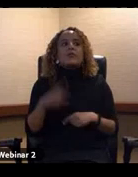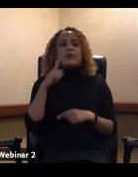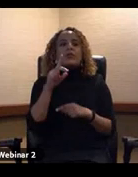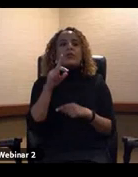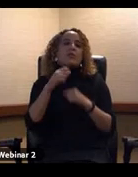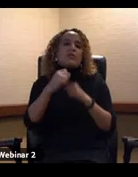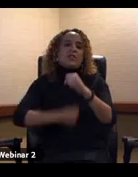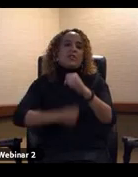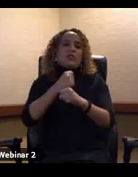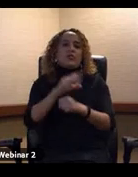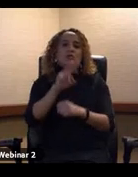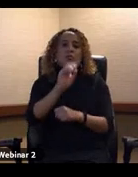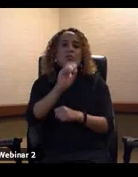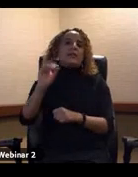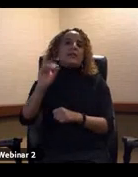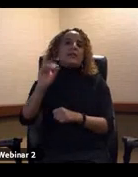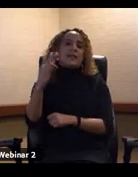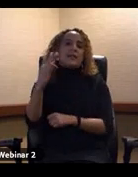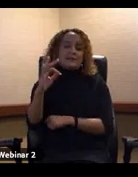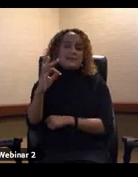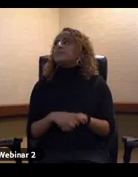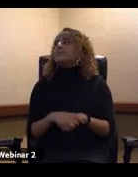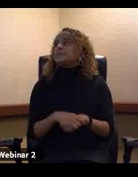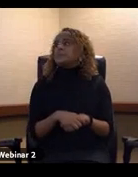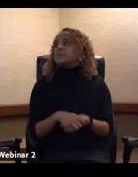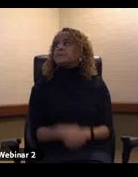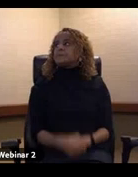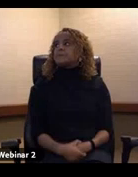for fiscal year 2019.